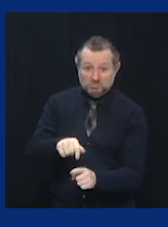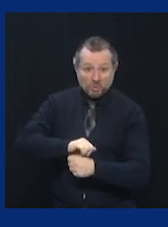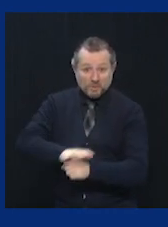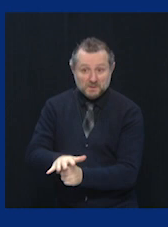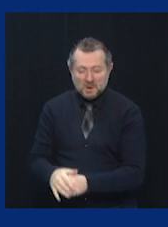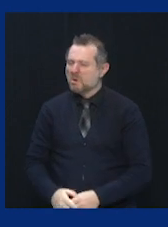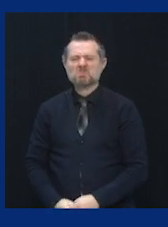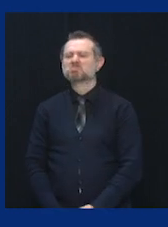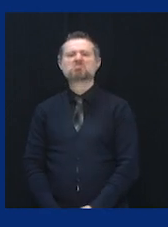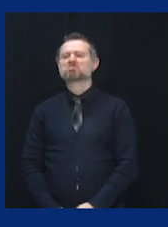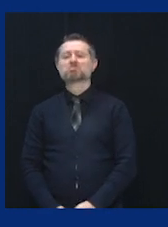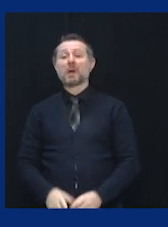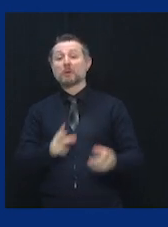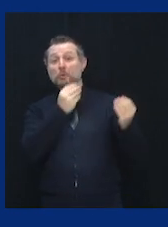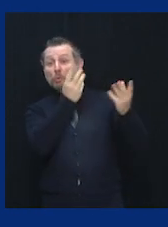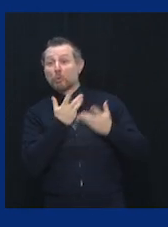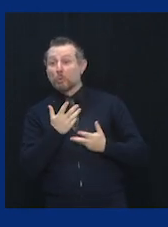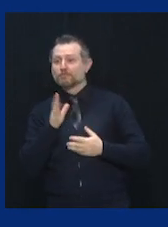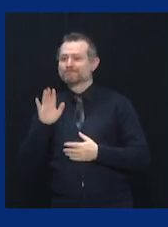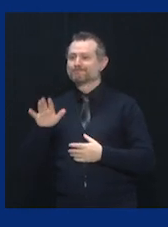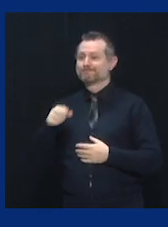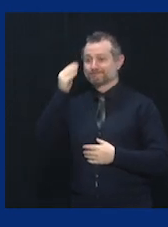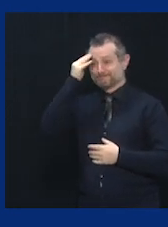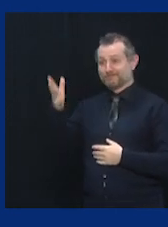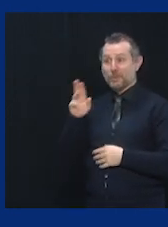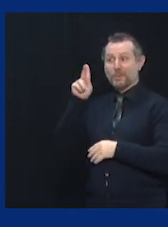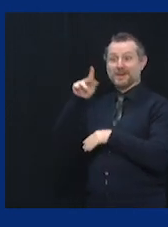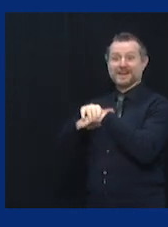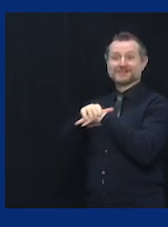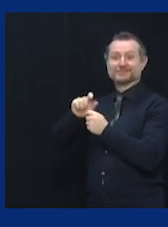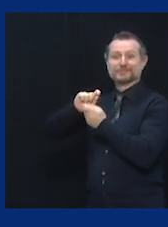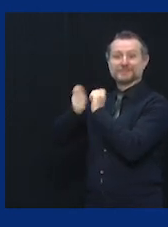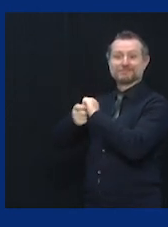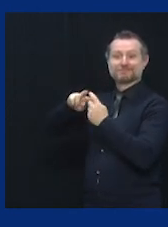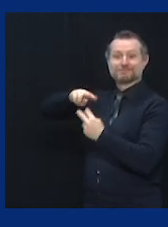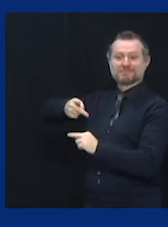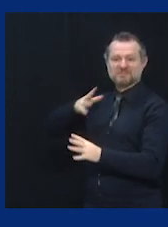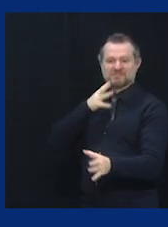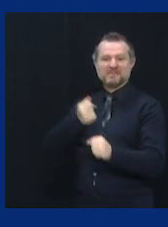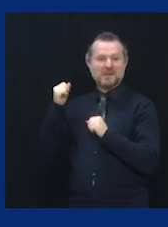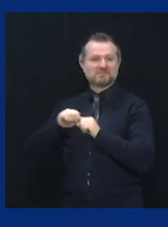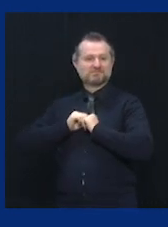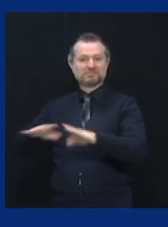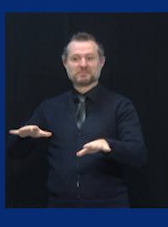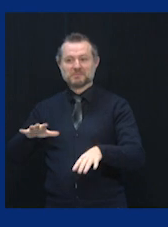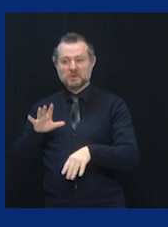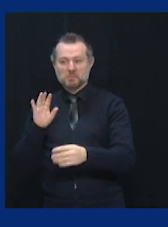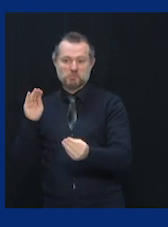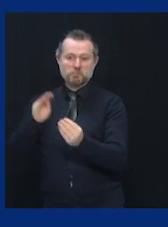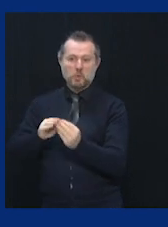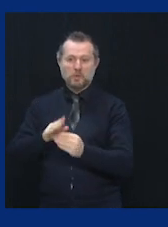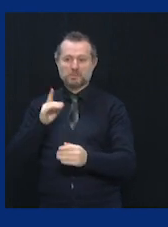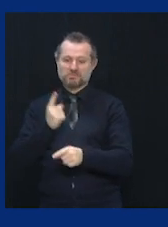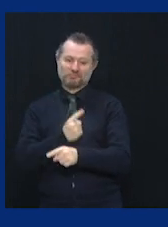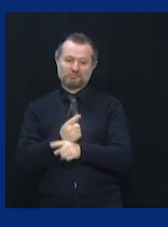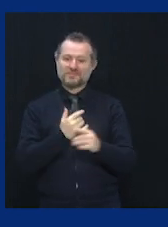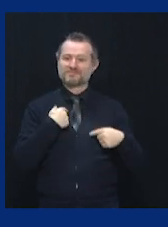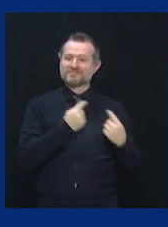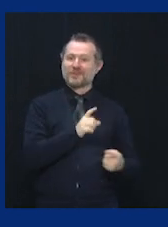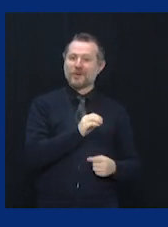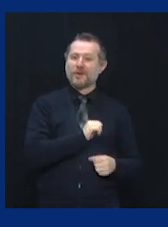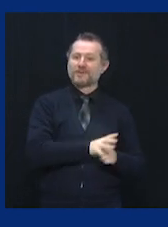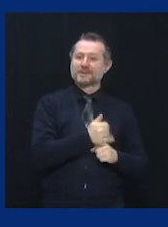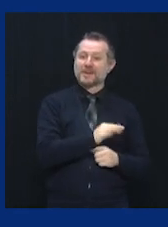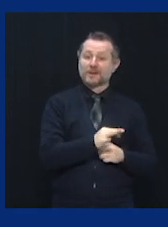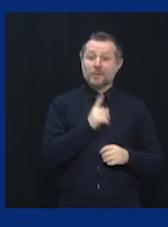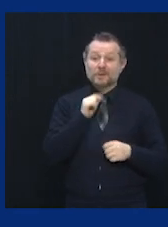strain was more transmittable, but it wasn't more dangerous. Now they're rethinking that. We were told the South Africa strain